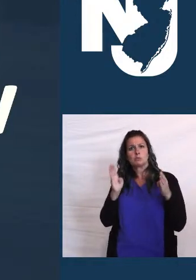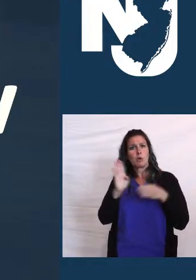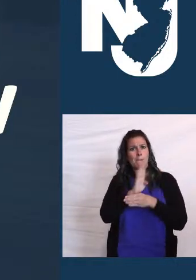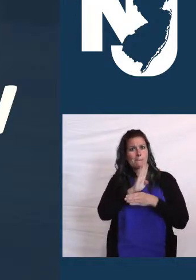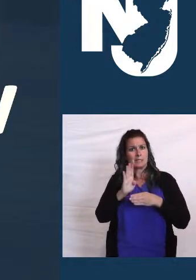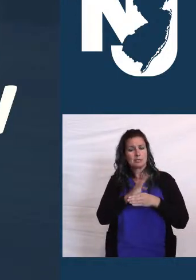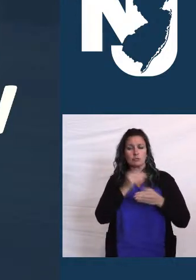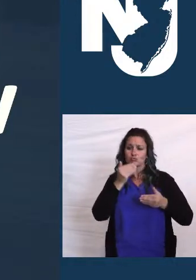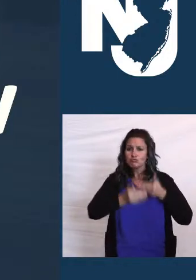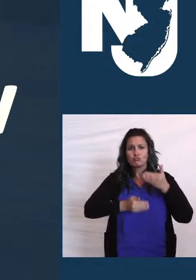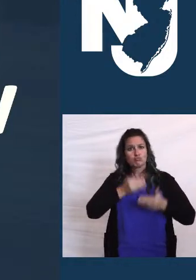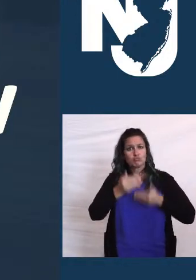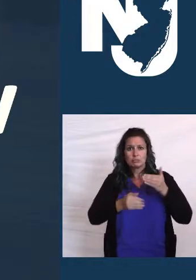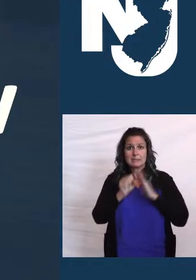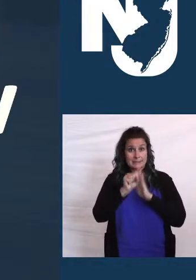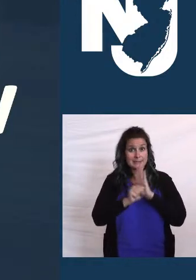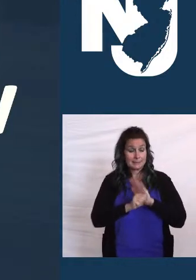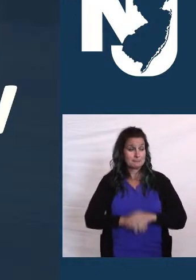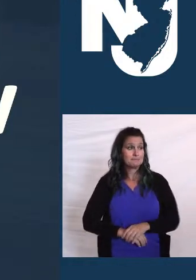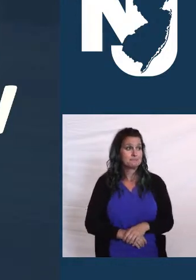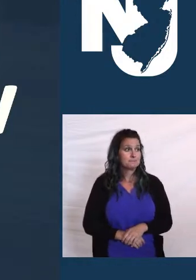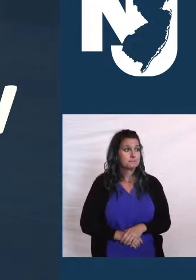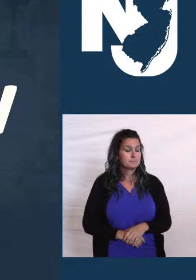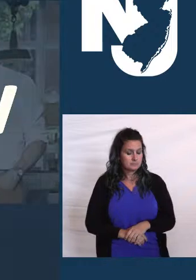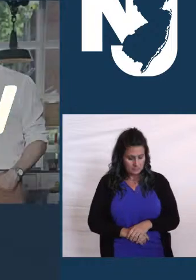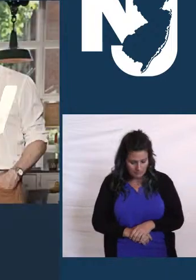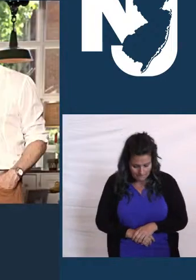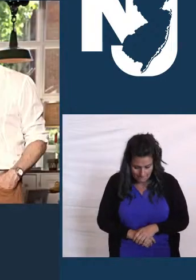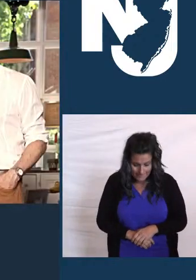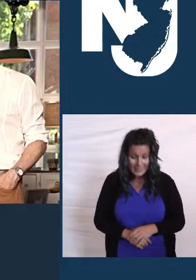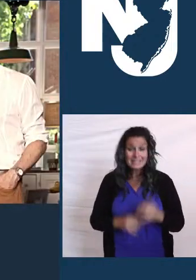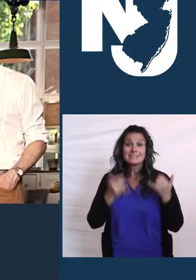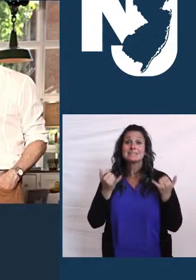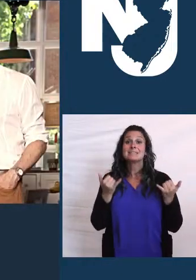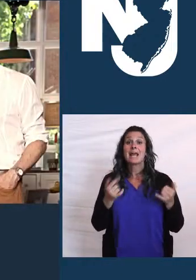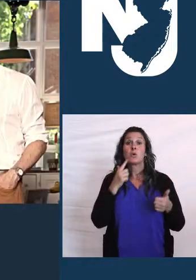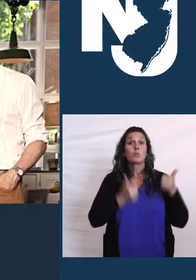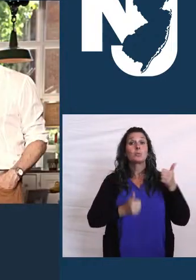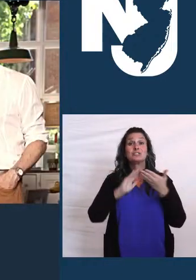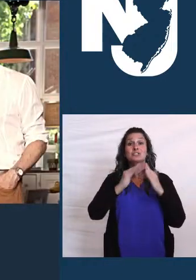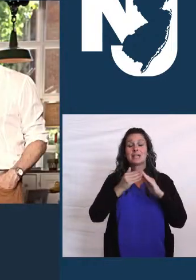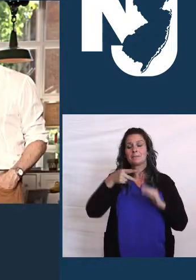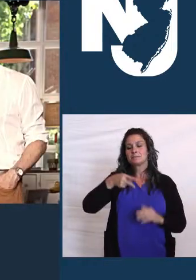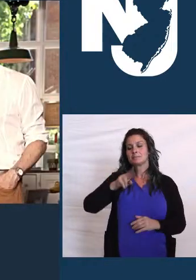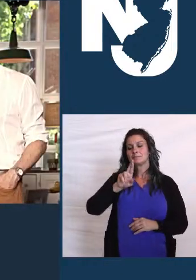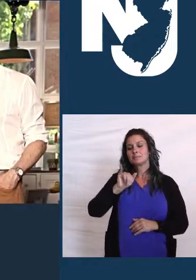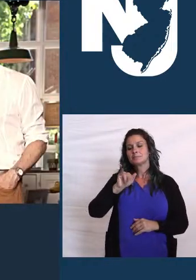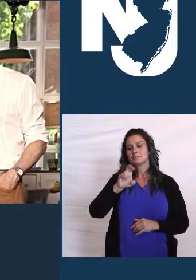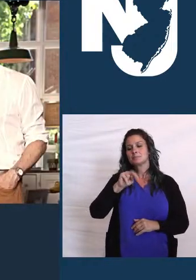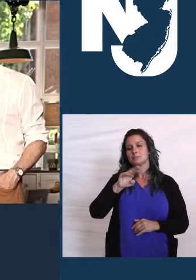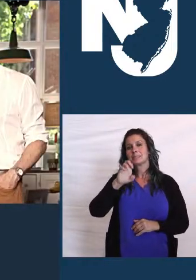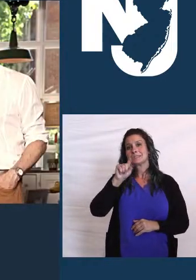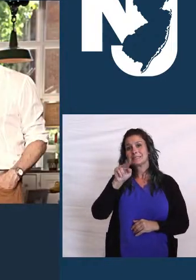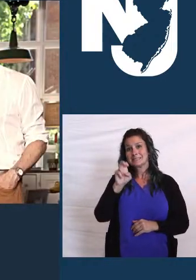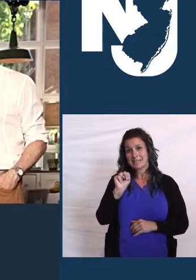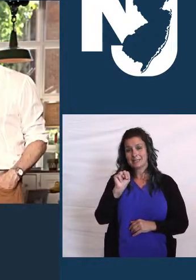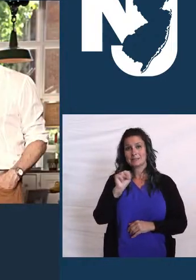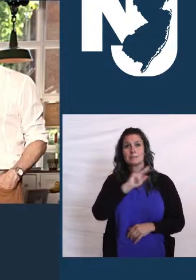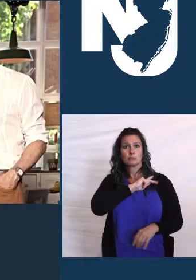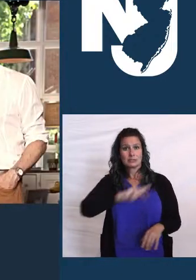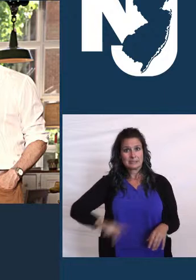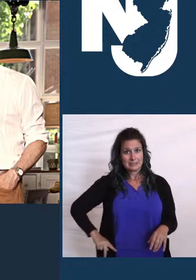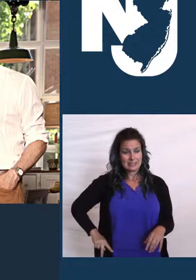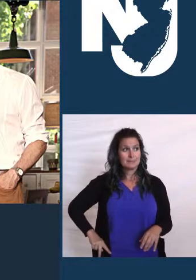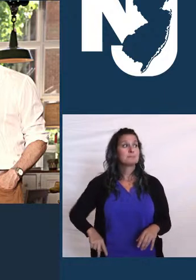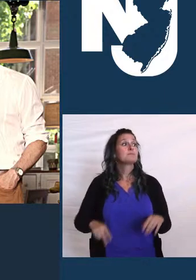move our state forward. Today we're in historic Princeton, not too far from where we are as we speak, where you can find the